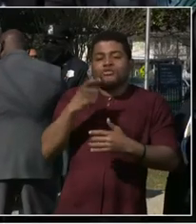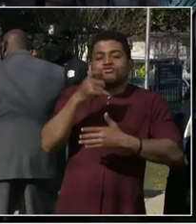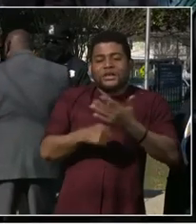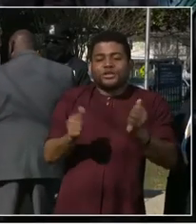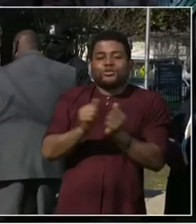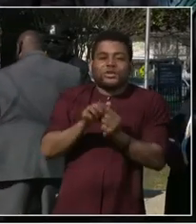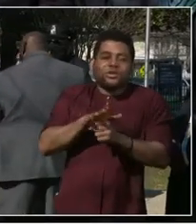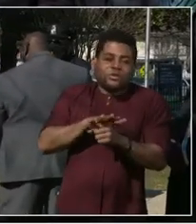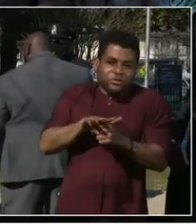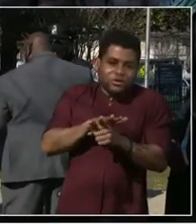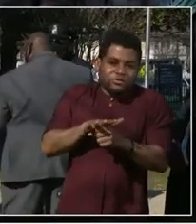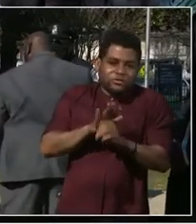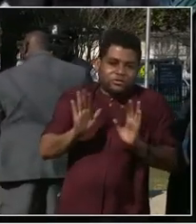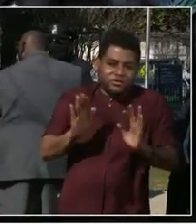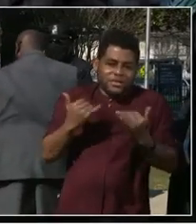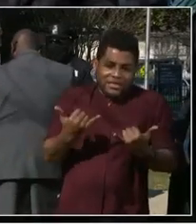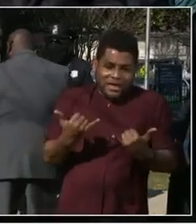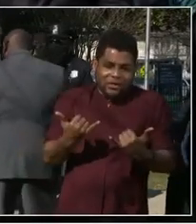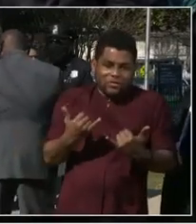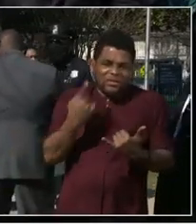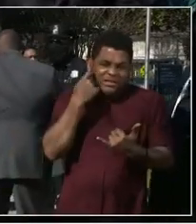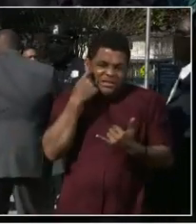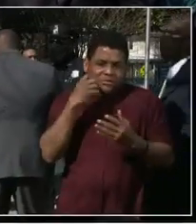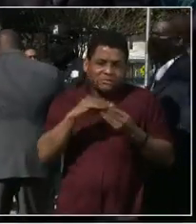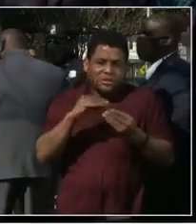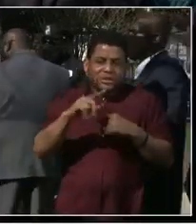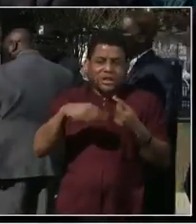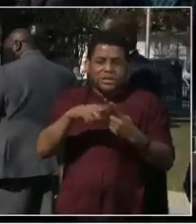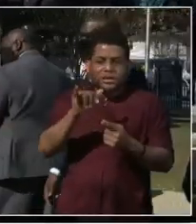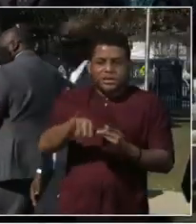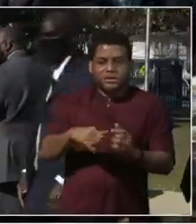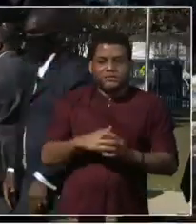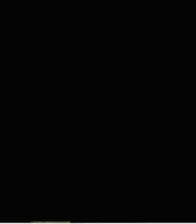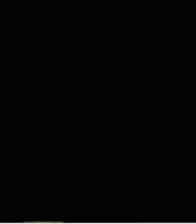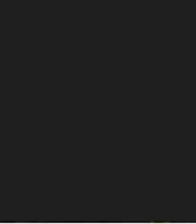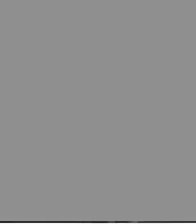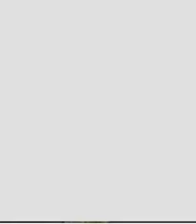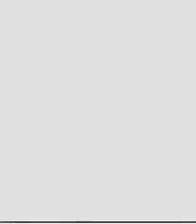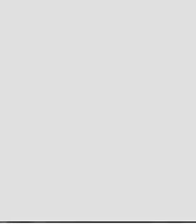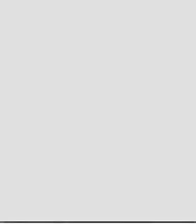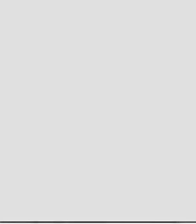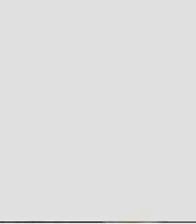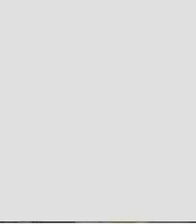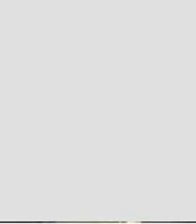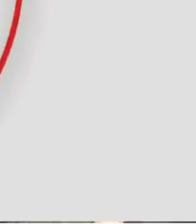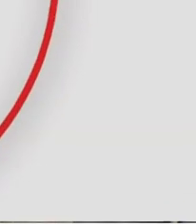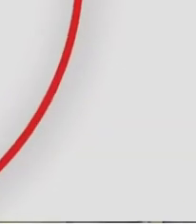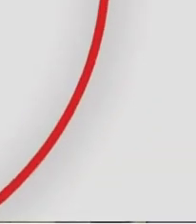talked about. Thank you. Thank you. Yes.